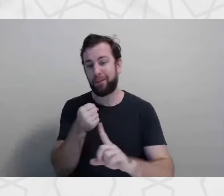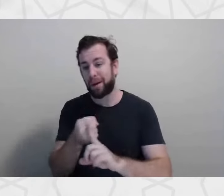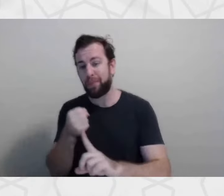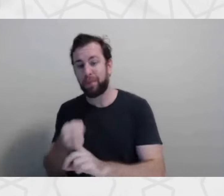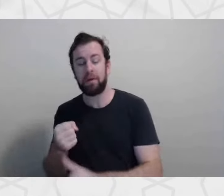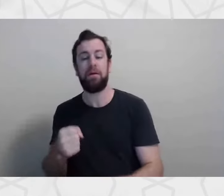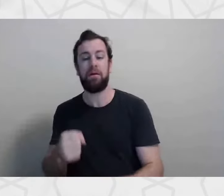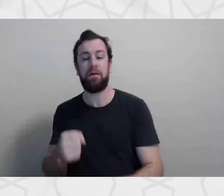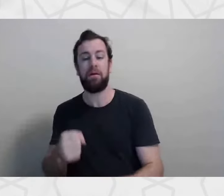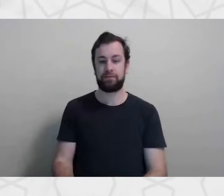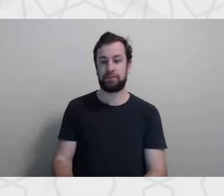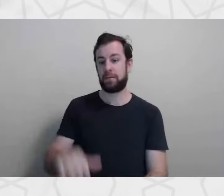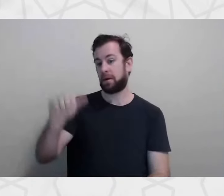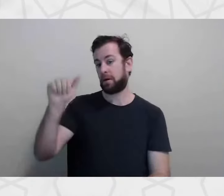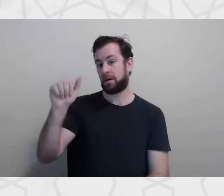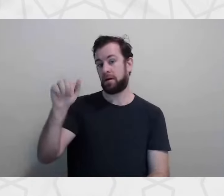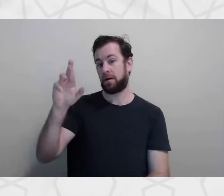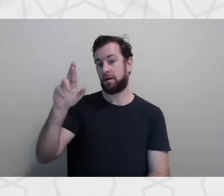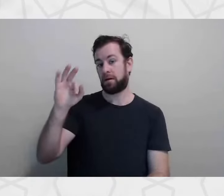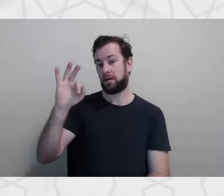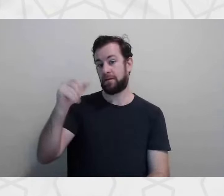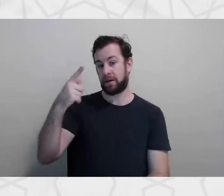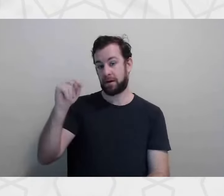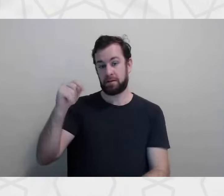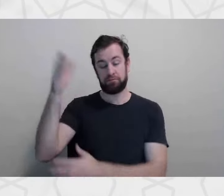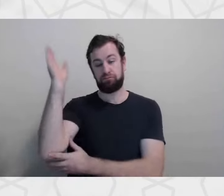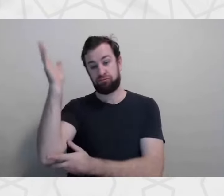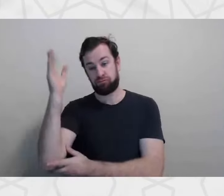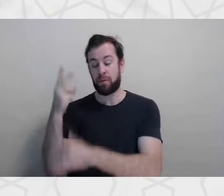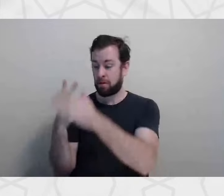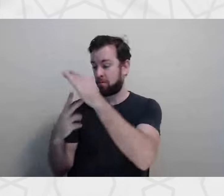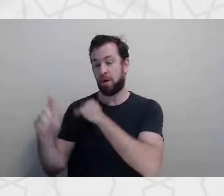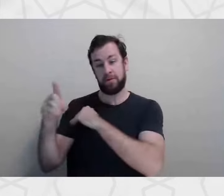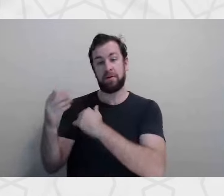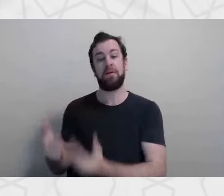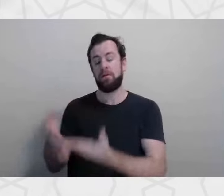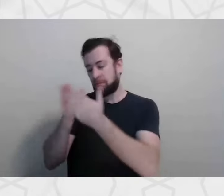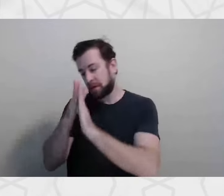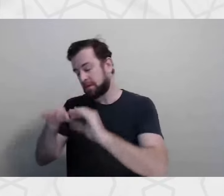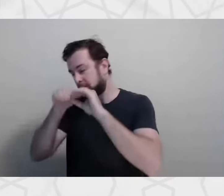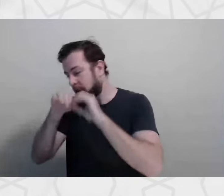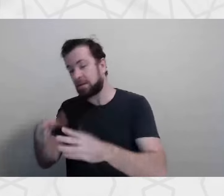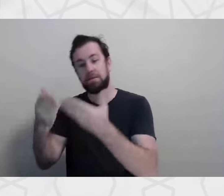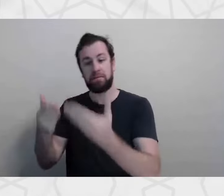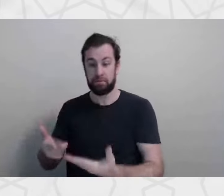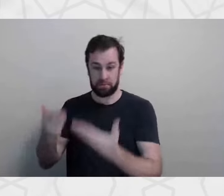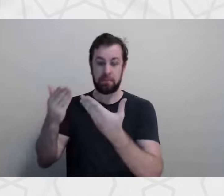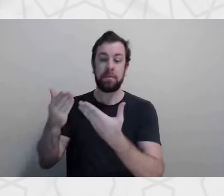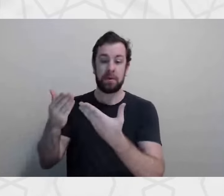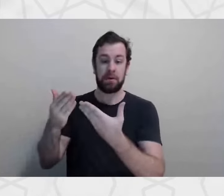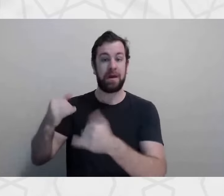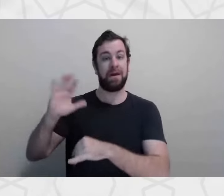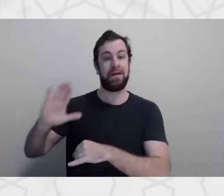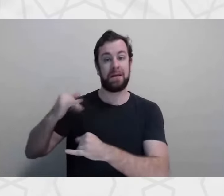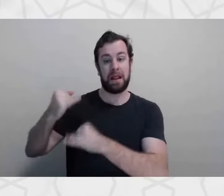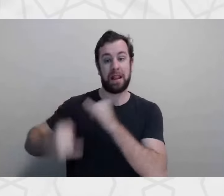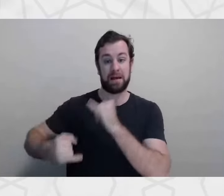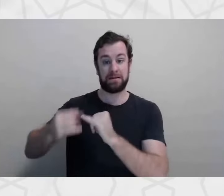the Arafat sermon, the Prophet, peace and blessings be upon him, in the last